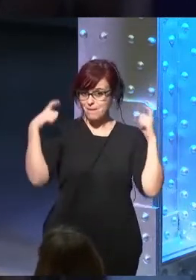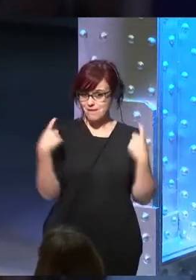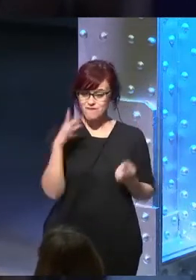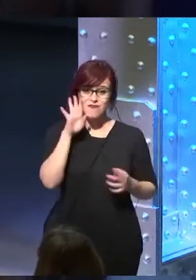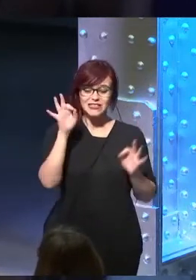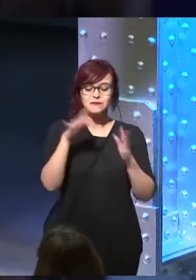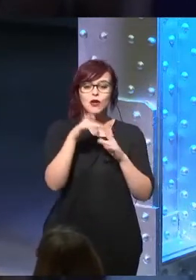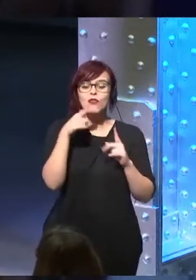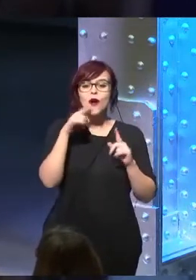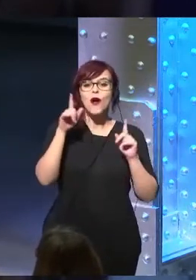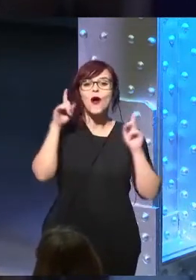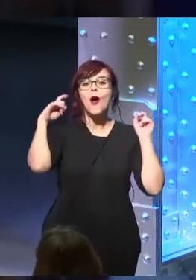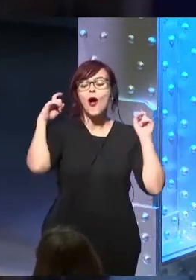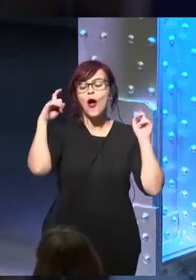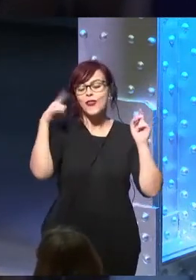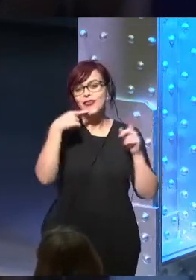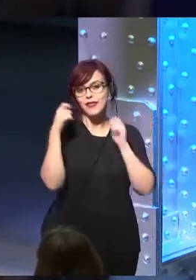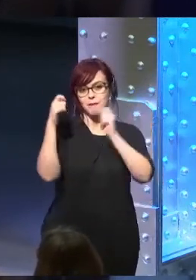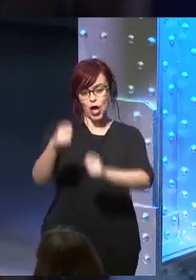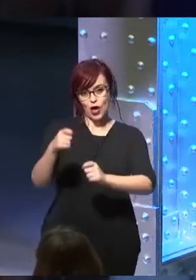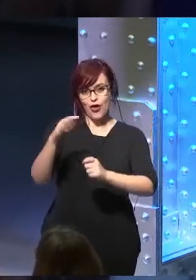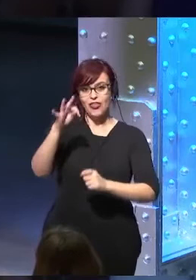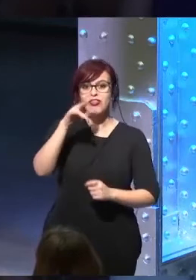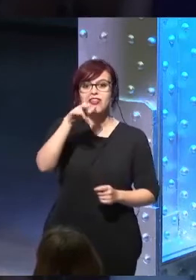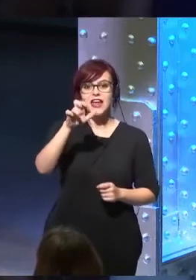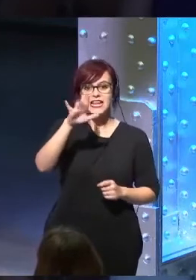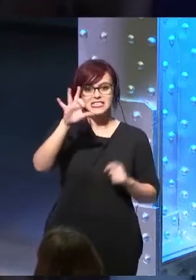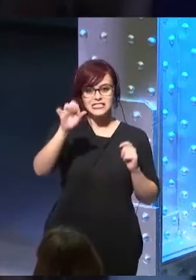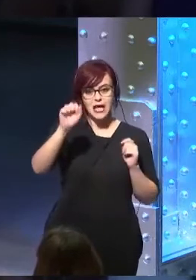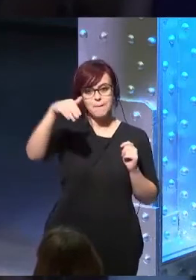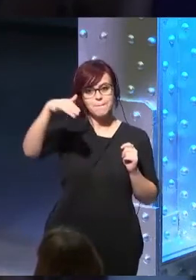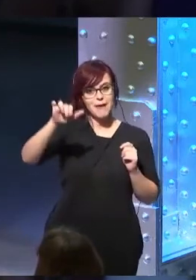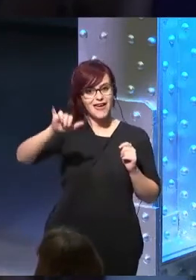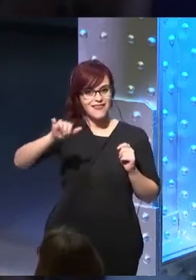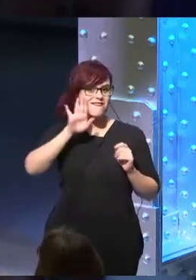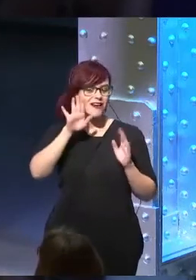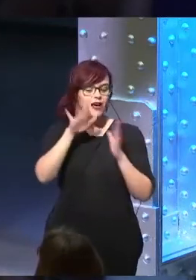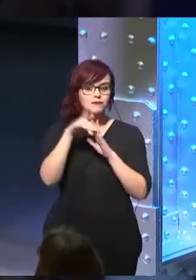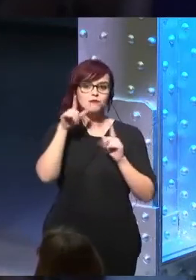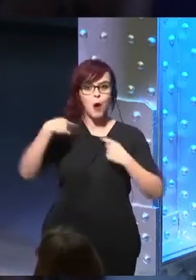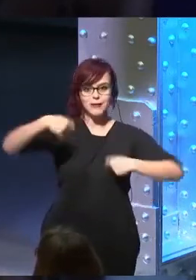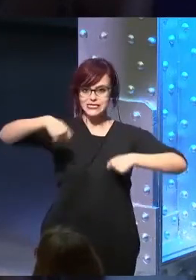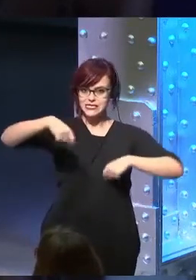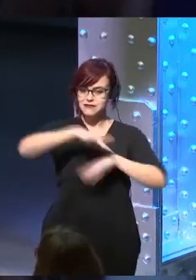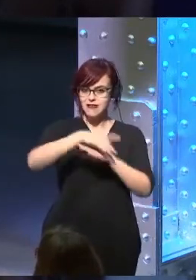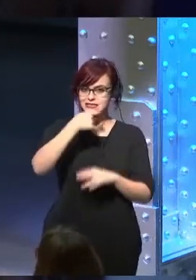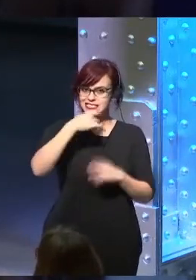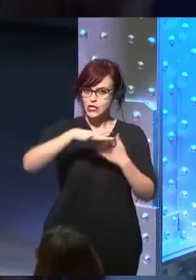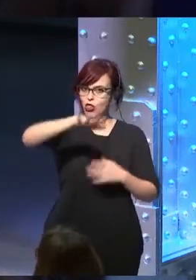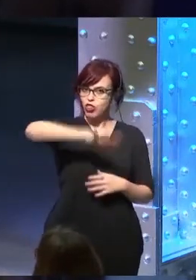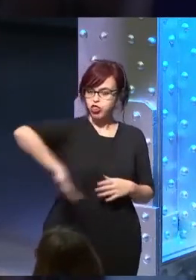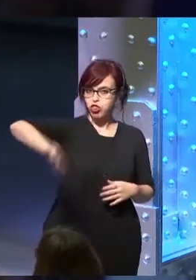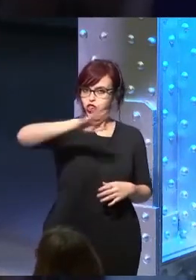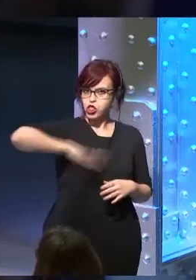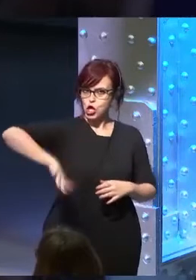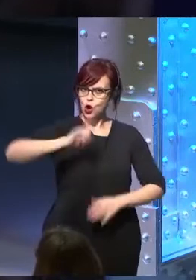Theresa May represents in Parliament, and has a reputation for being extremely proper and bourgeois, which is